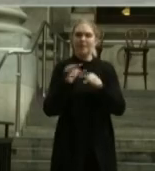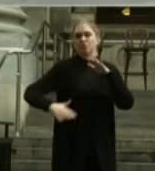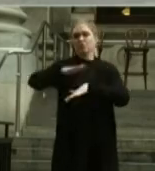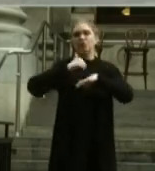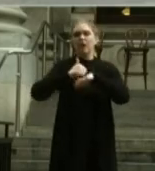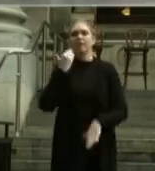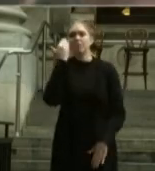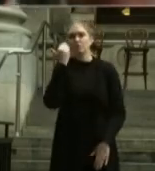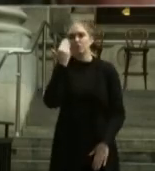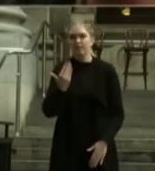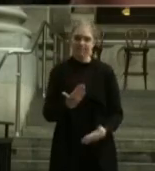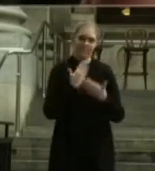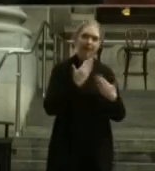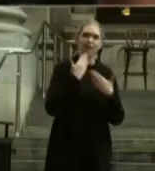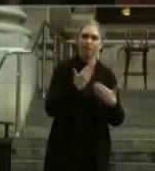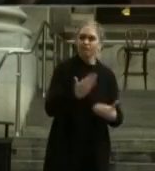future. Thank you.